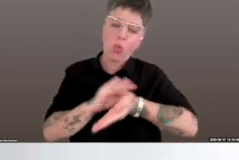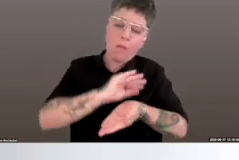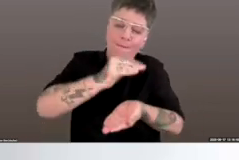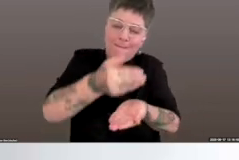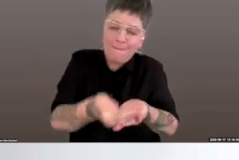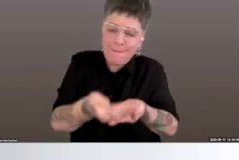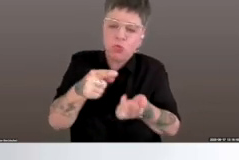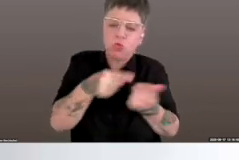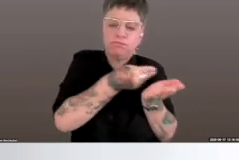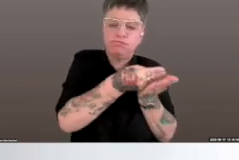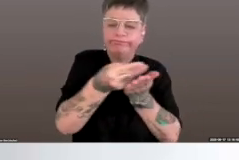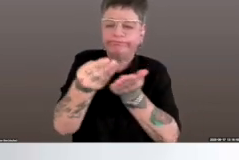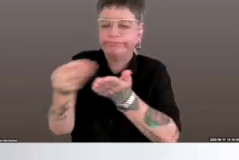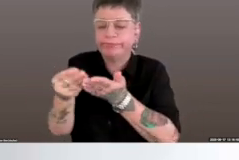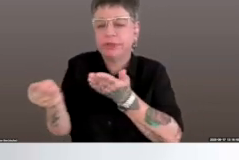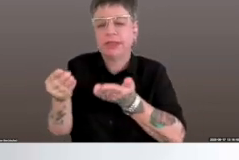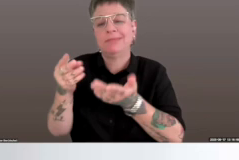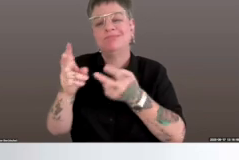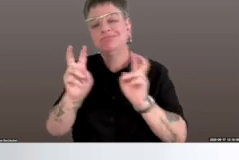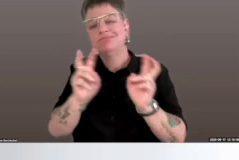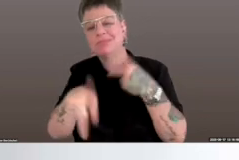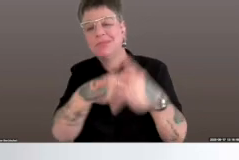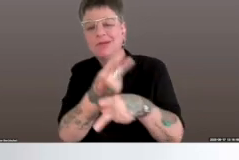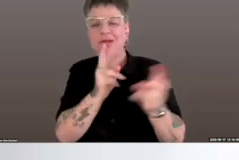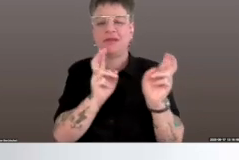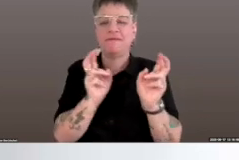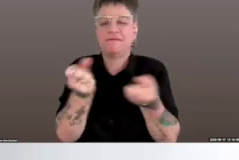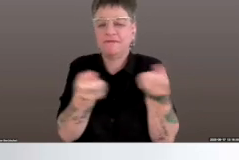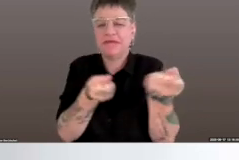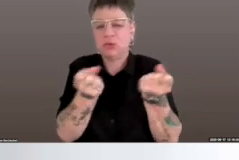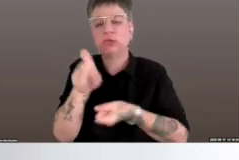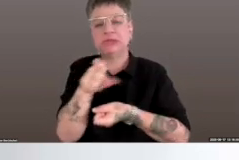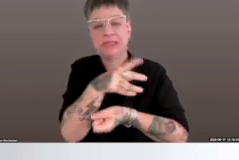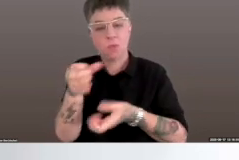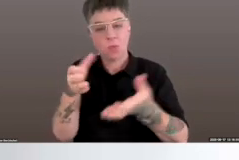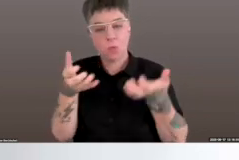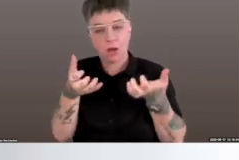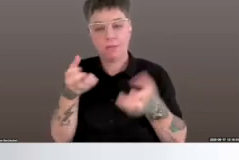of vehicles they need and want. Next slide, please.